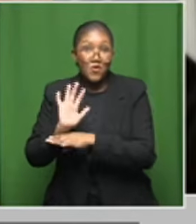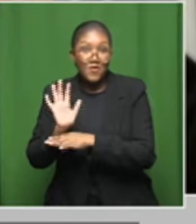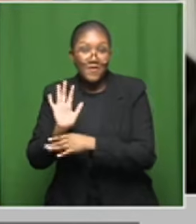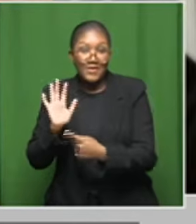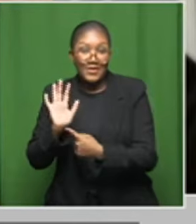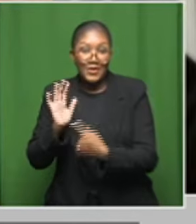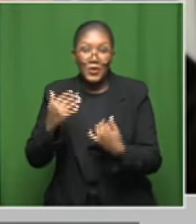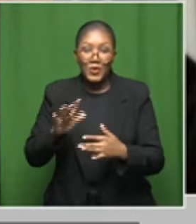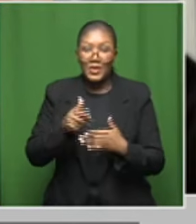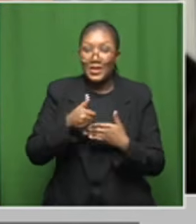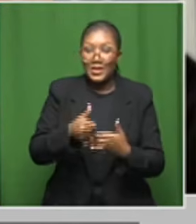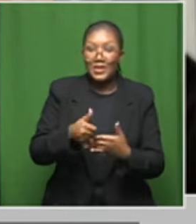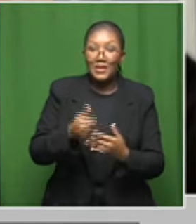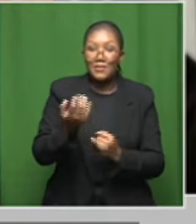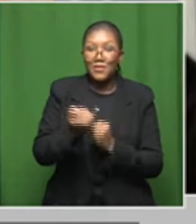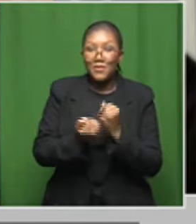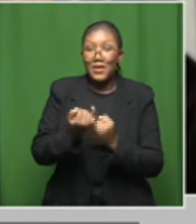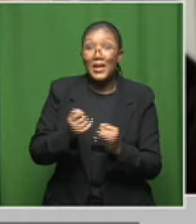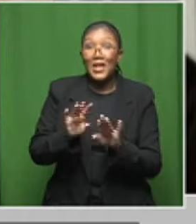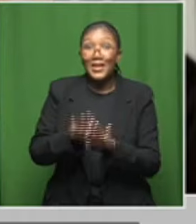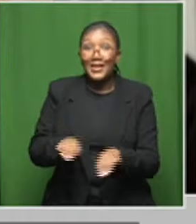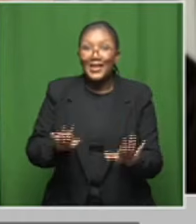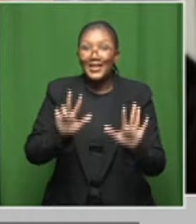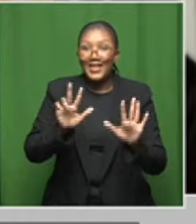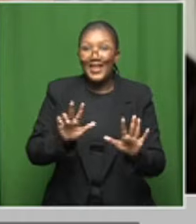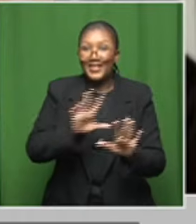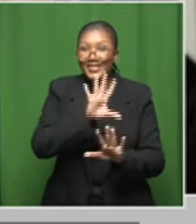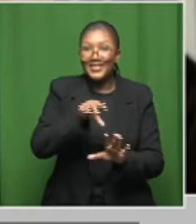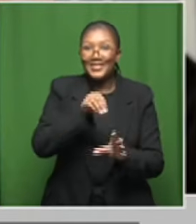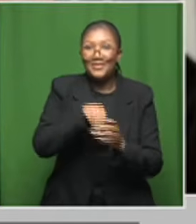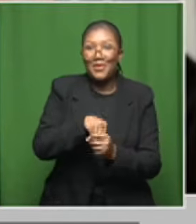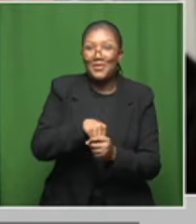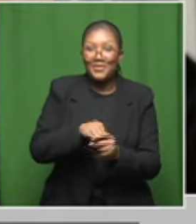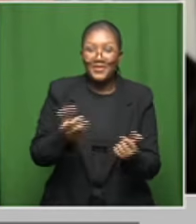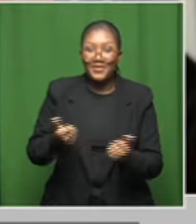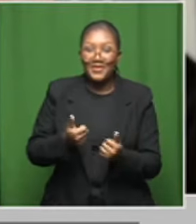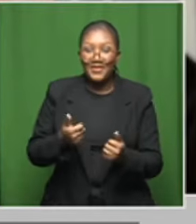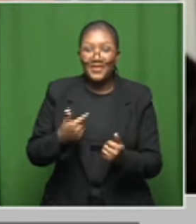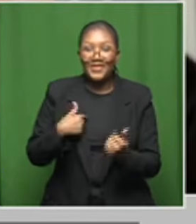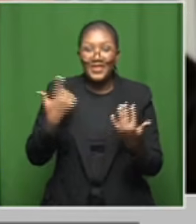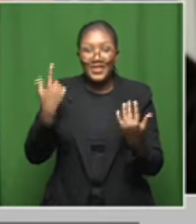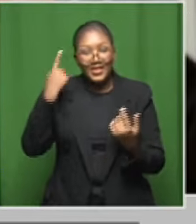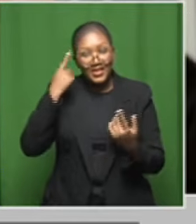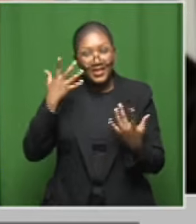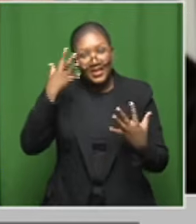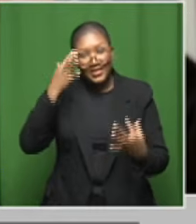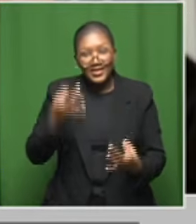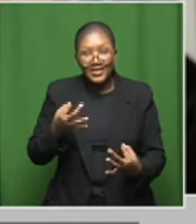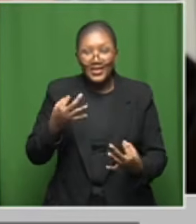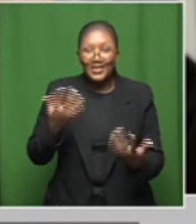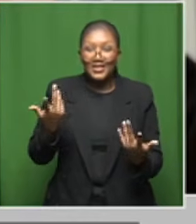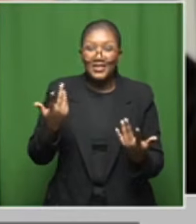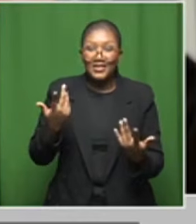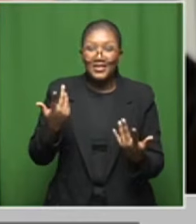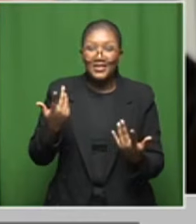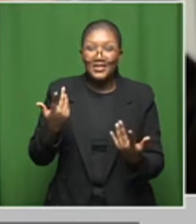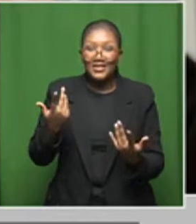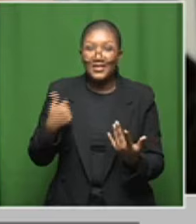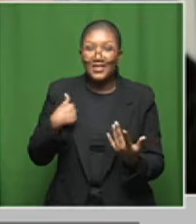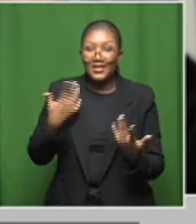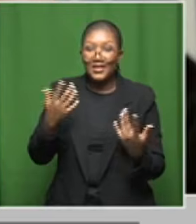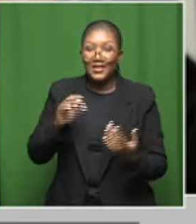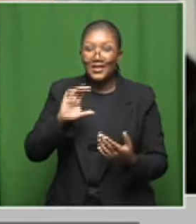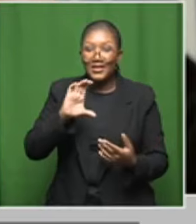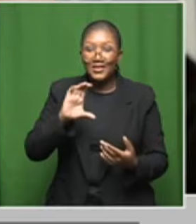the race and the 8 kids that participate in it. And we took it a little bit further. We threw in some